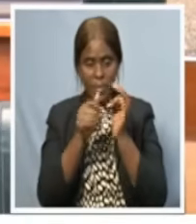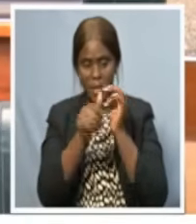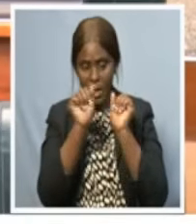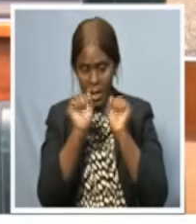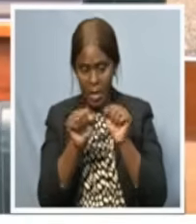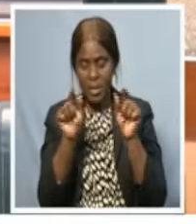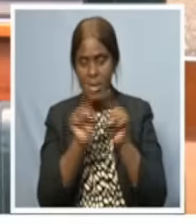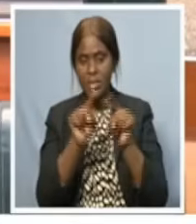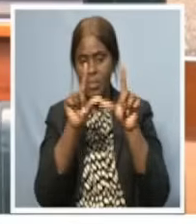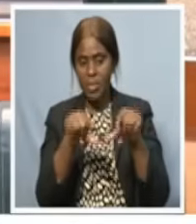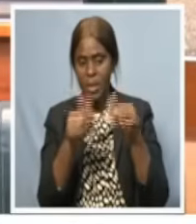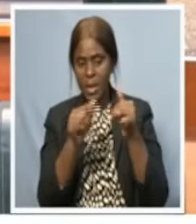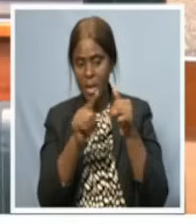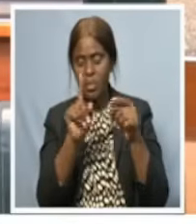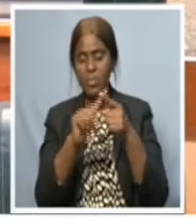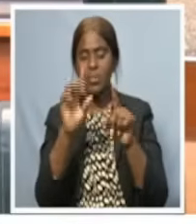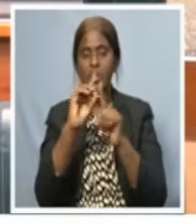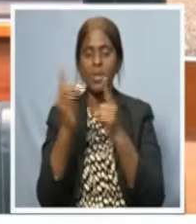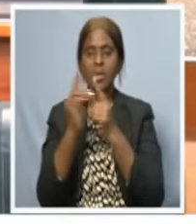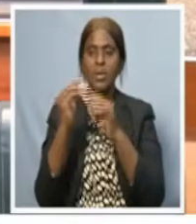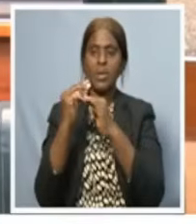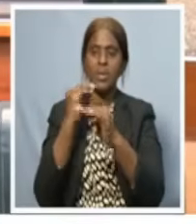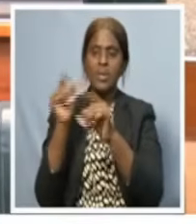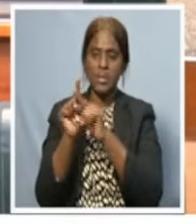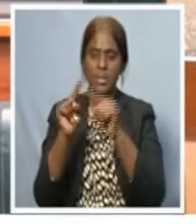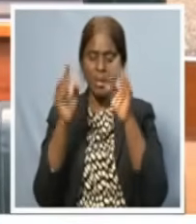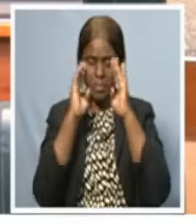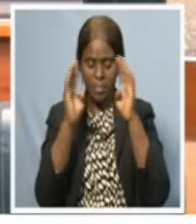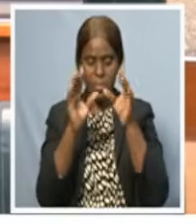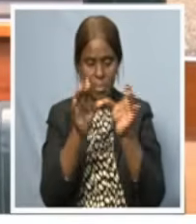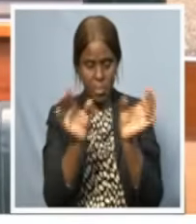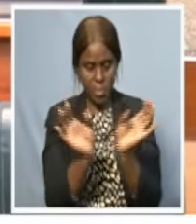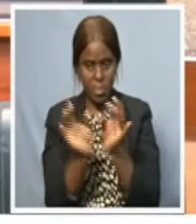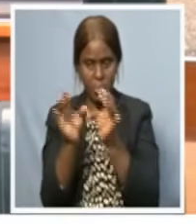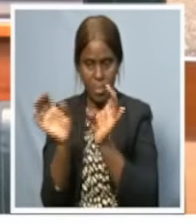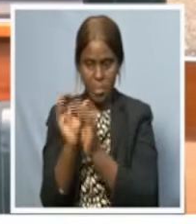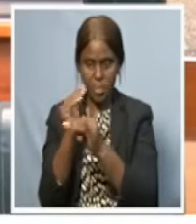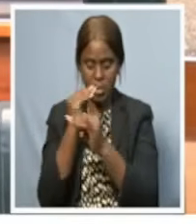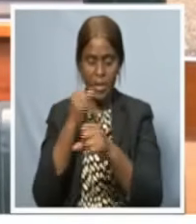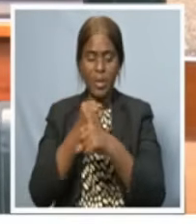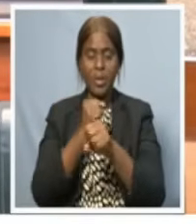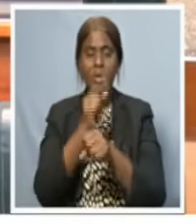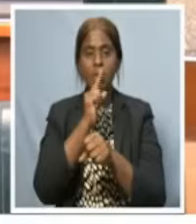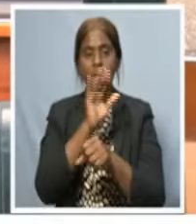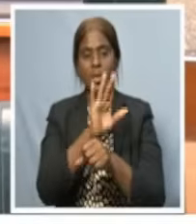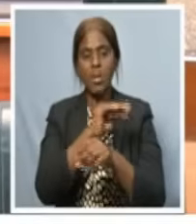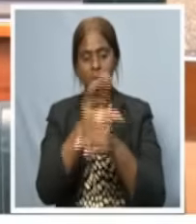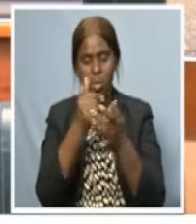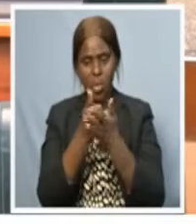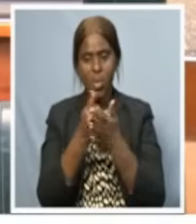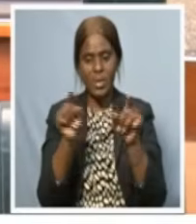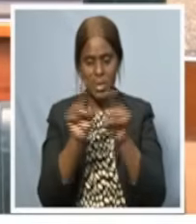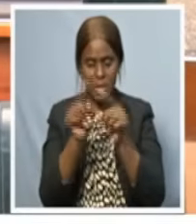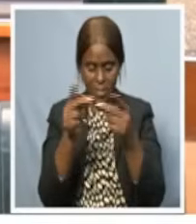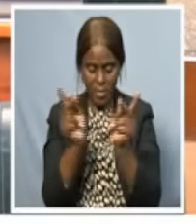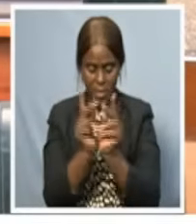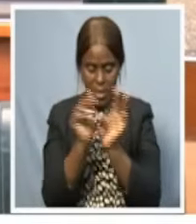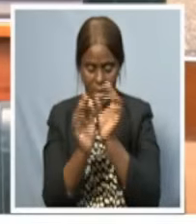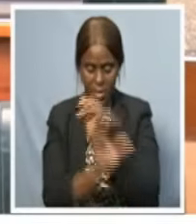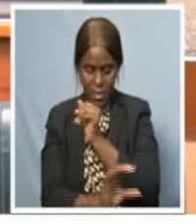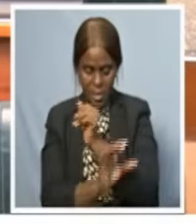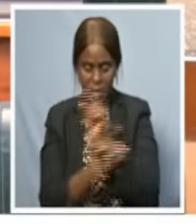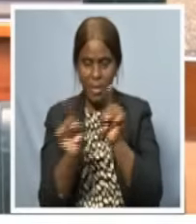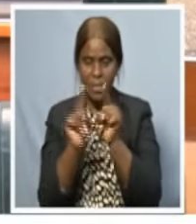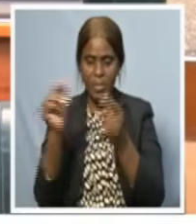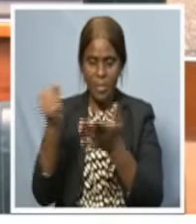they can lower down to district level and constituency level to ensure that all parts of the country, when it